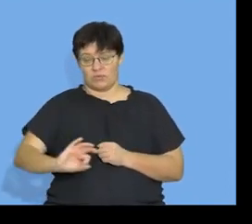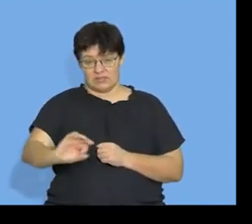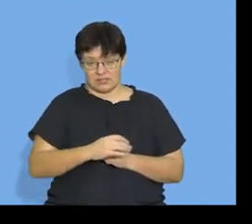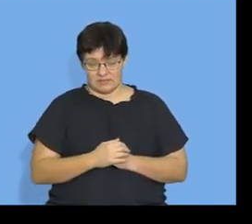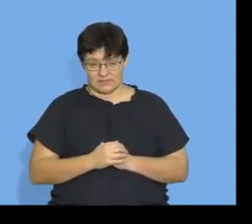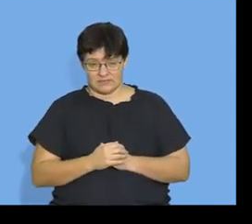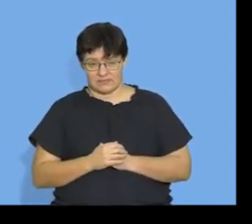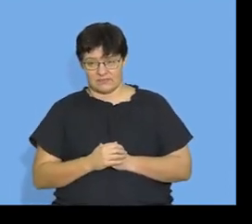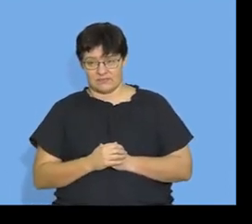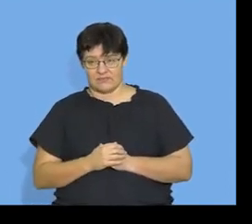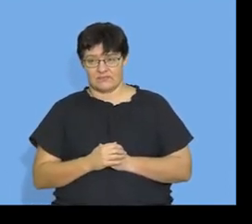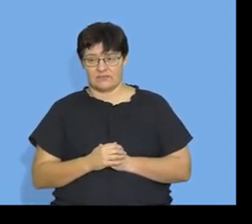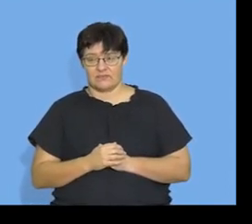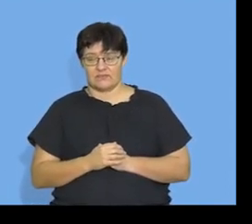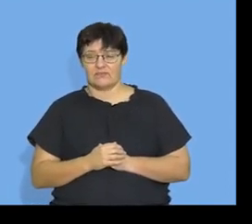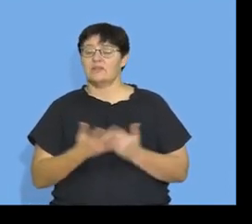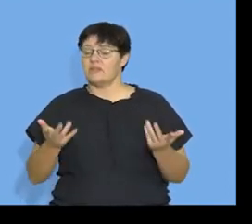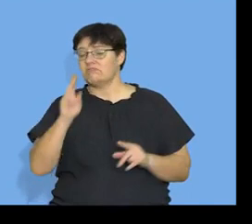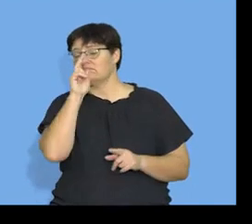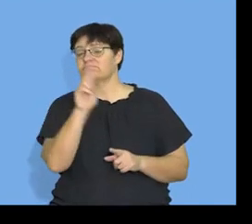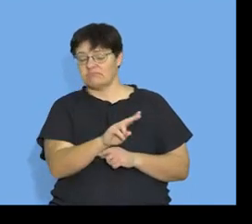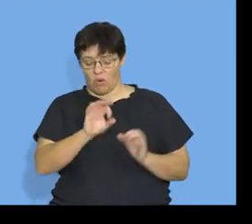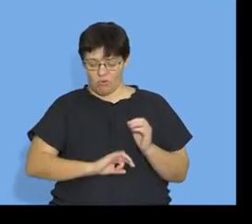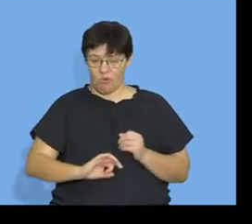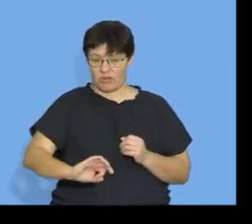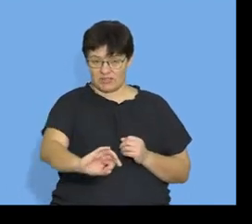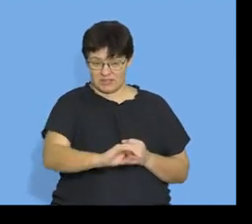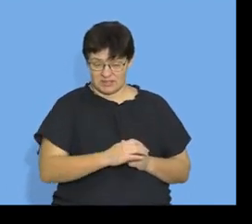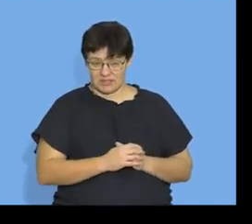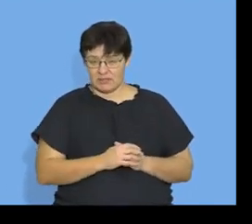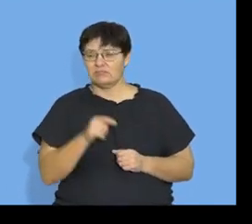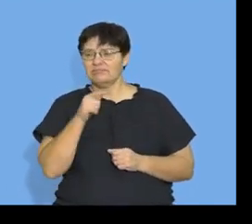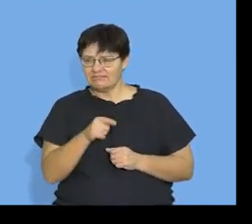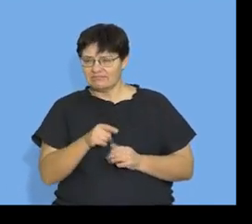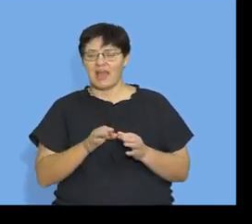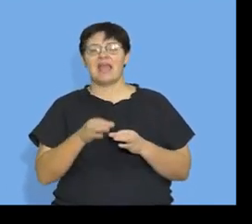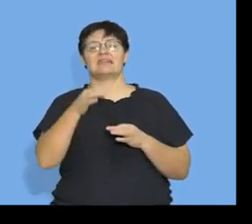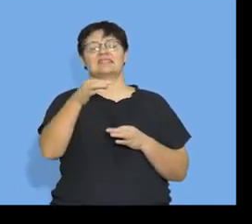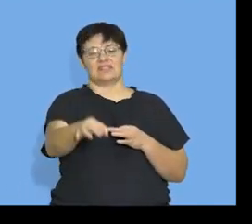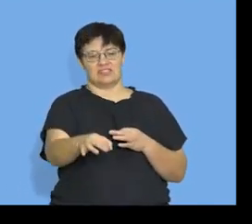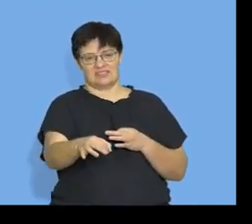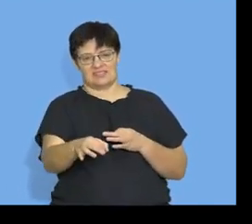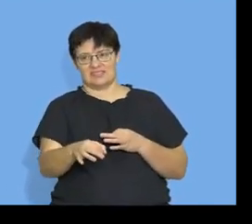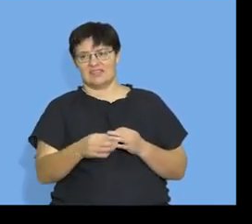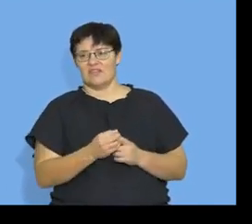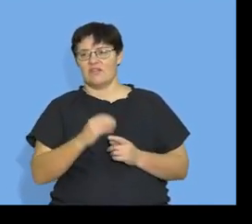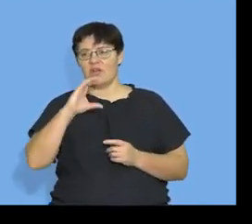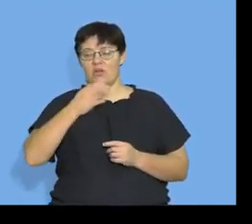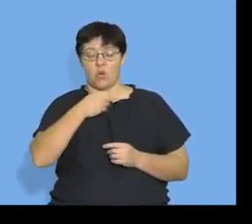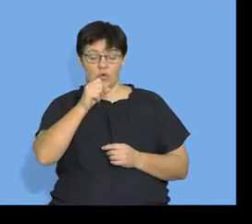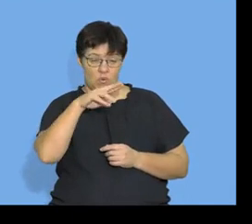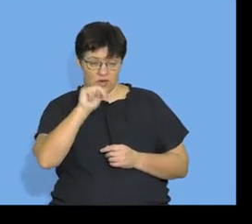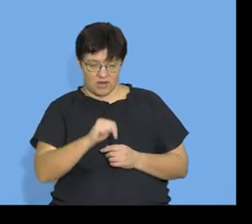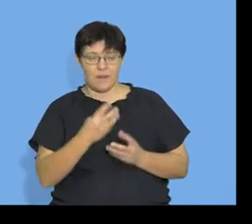and your fetal arteries. So when we look at the umbilical cord, it is an extension of the